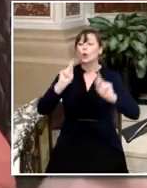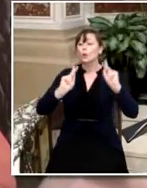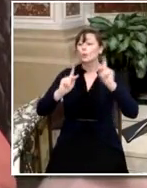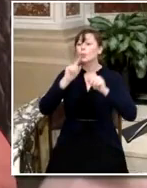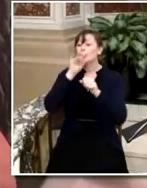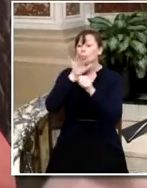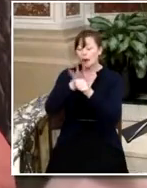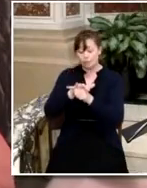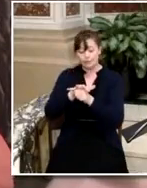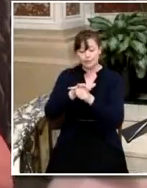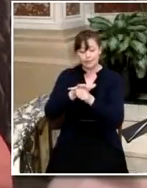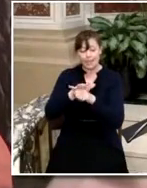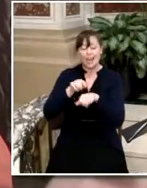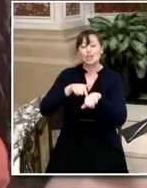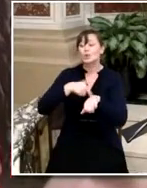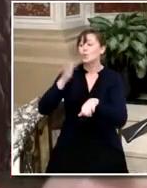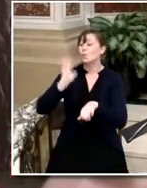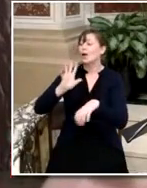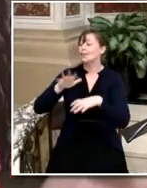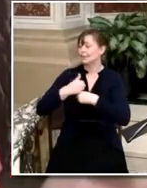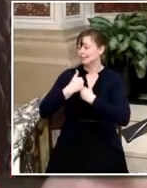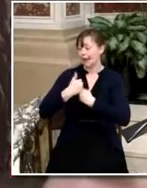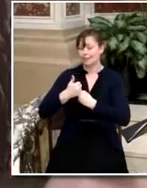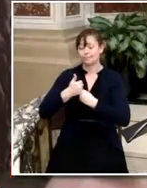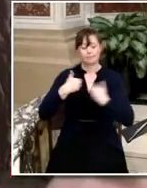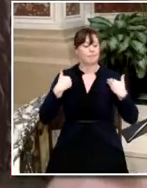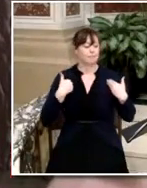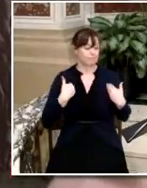promises you once made?